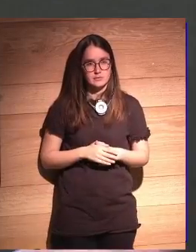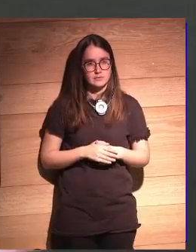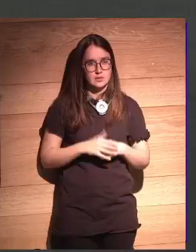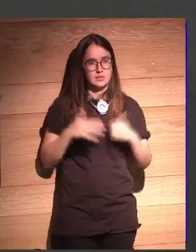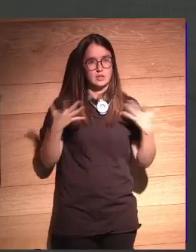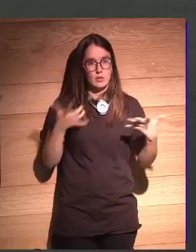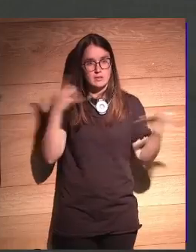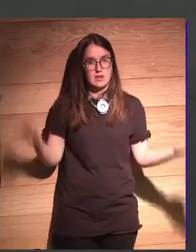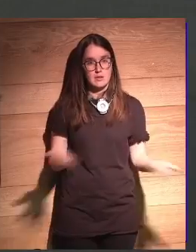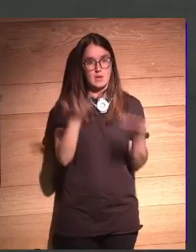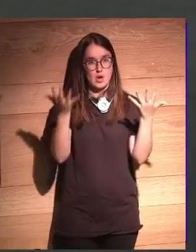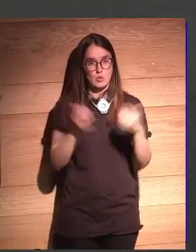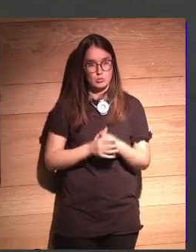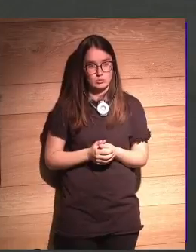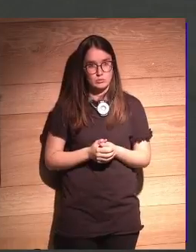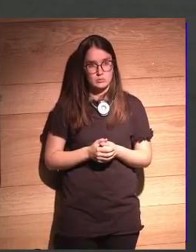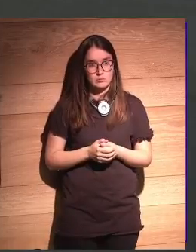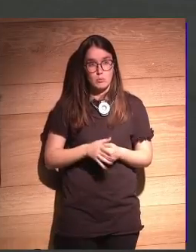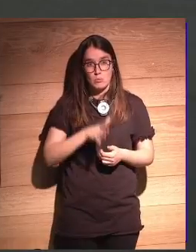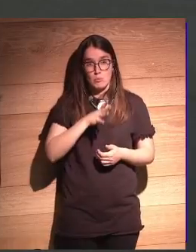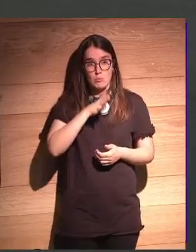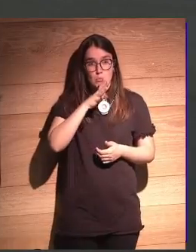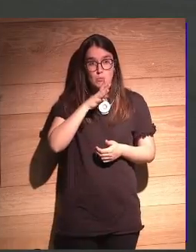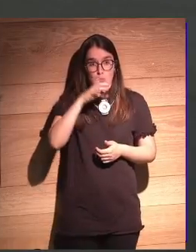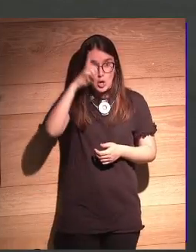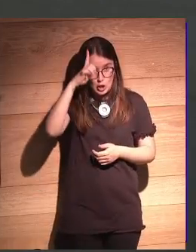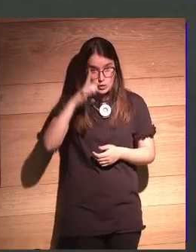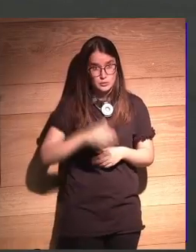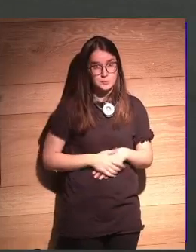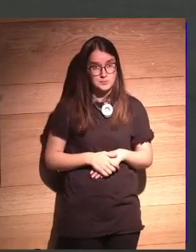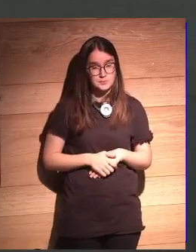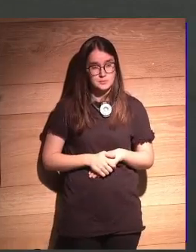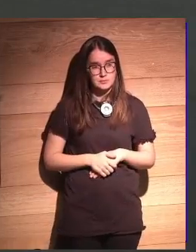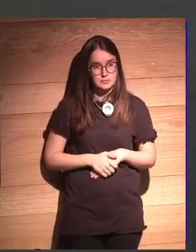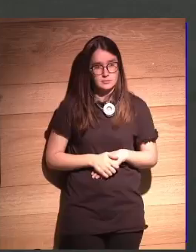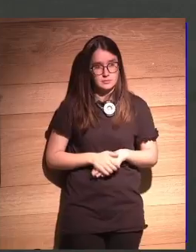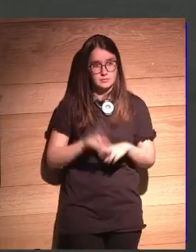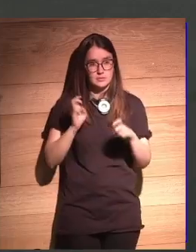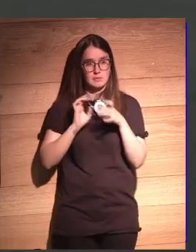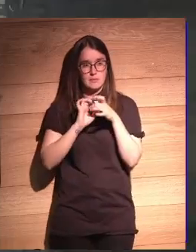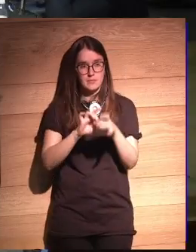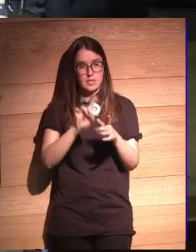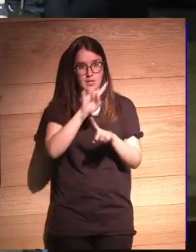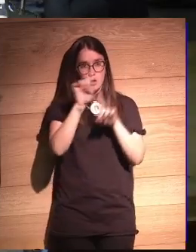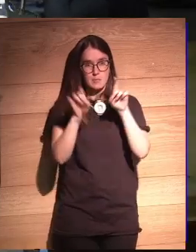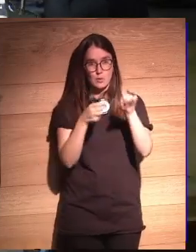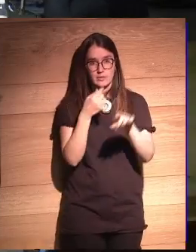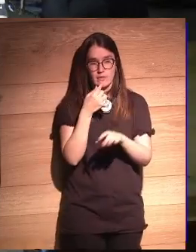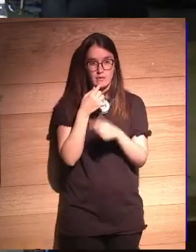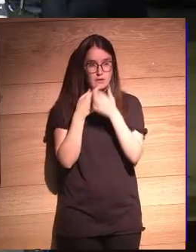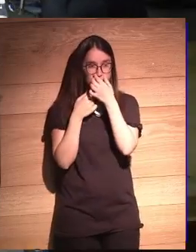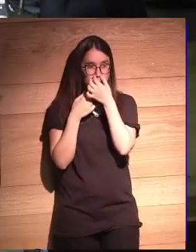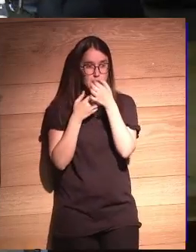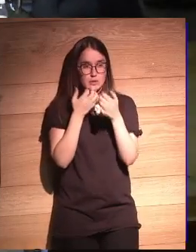the court. And so this is a silent eviction, and this is happening. So please take the streets, please move. regarding